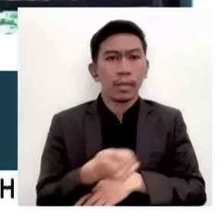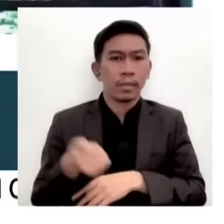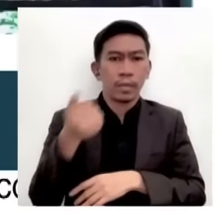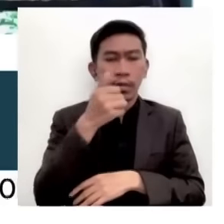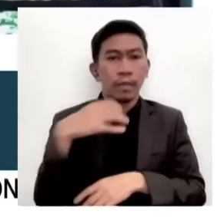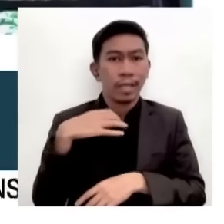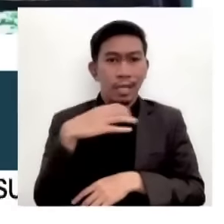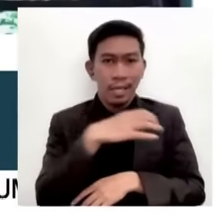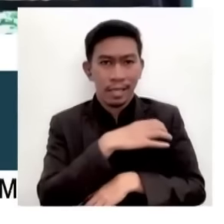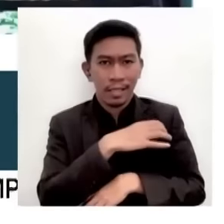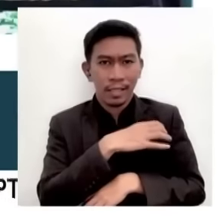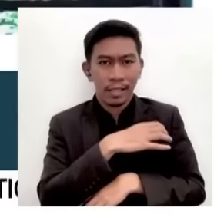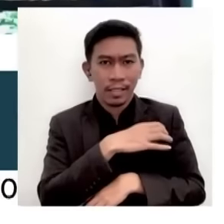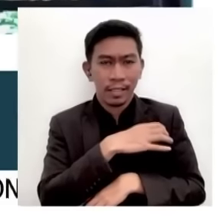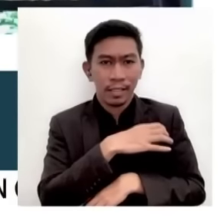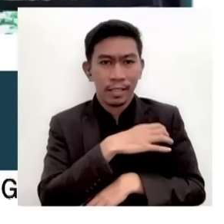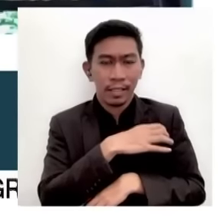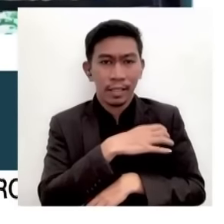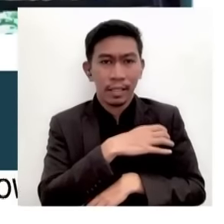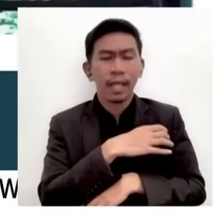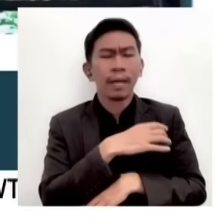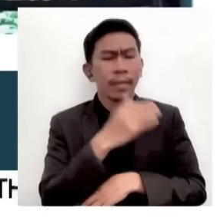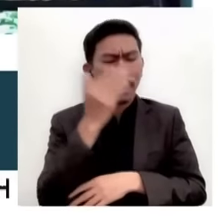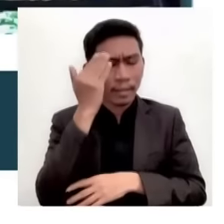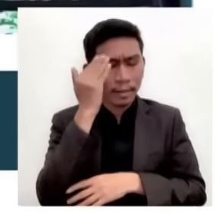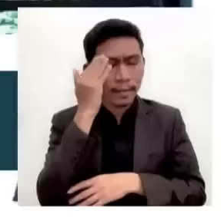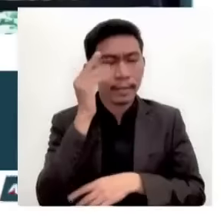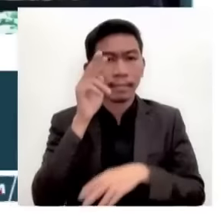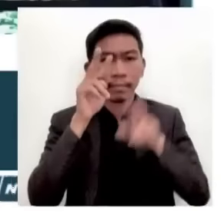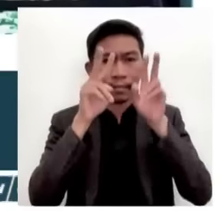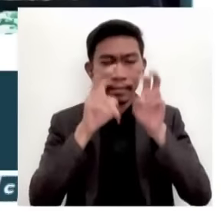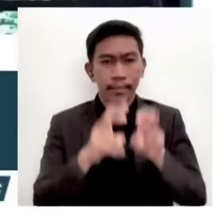I'm familiar with the issues, Carmina. At